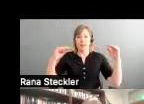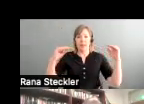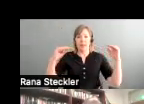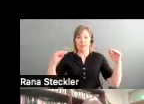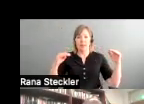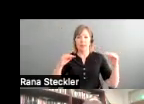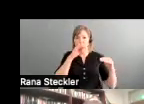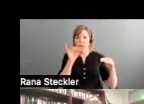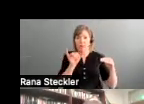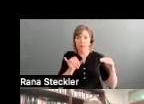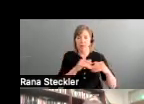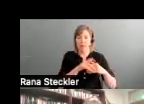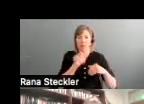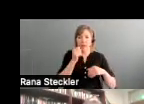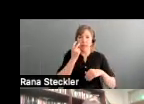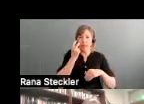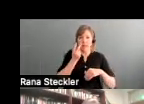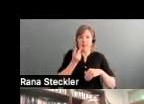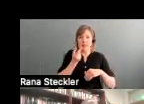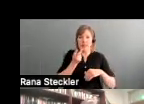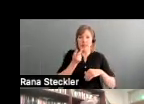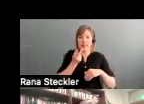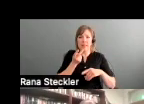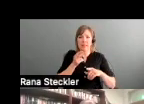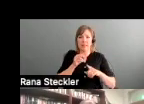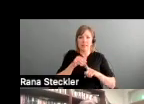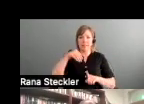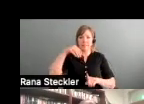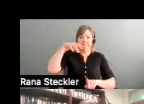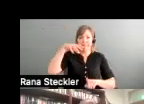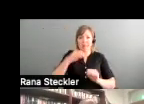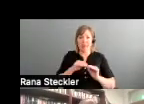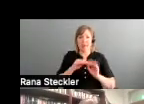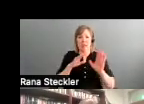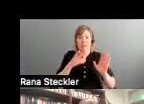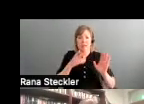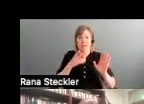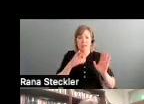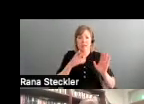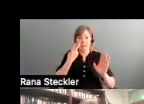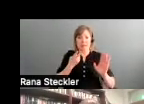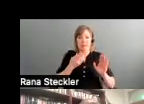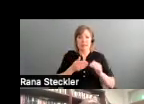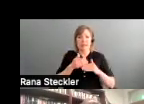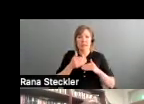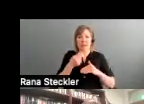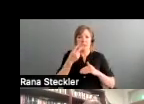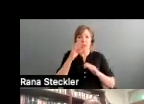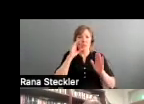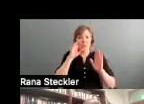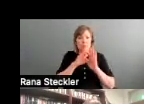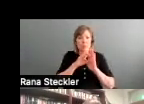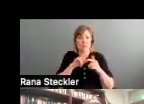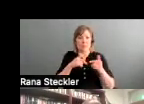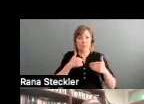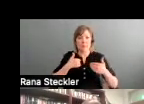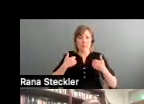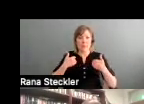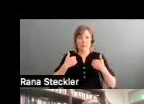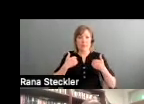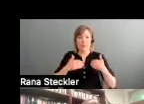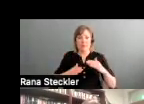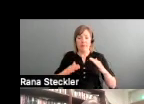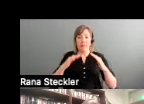footprint. And you can see this a little more clearly in the next two images that I